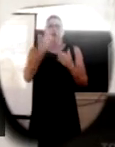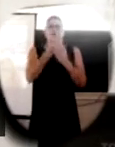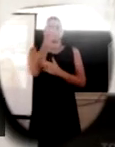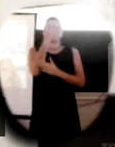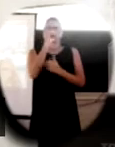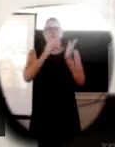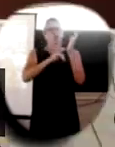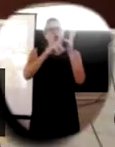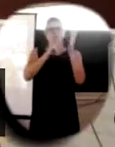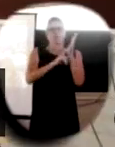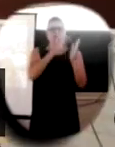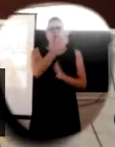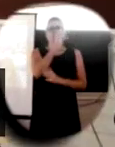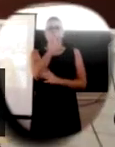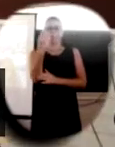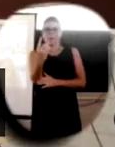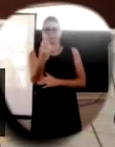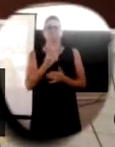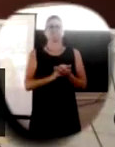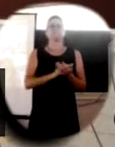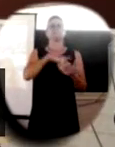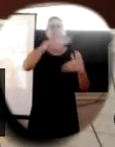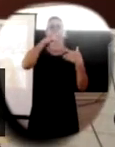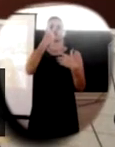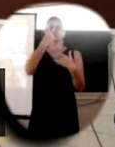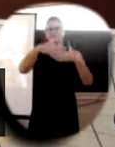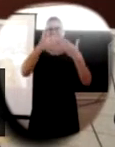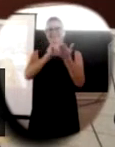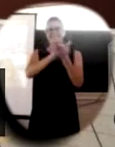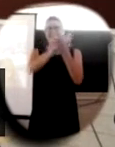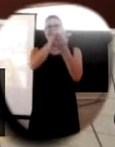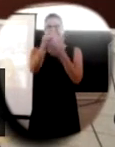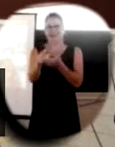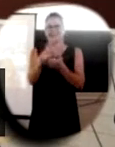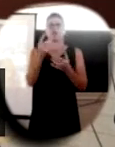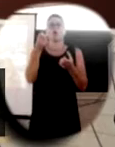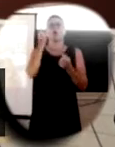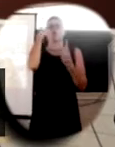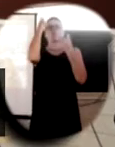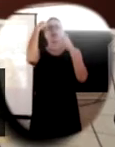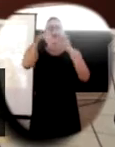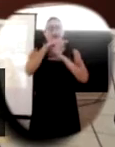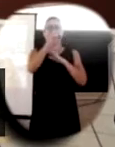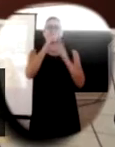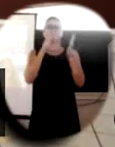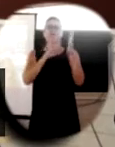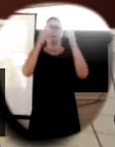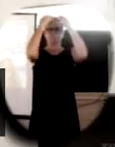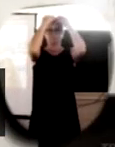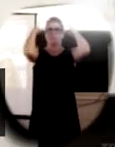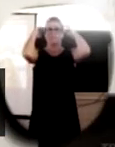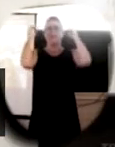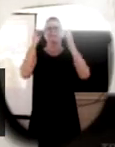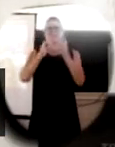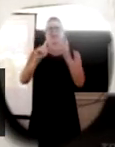2001. This was eventually diagnosed 2 days later as pneumococcal meningitis with septicemia.